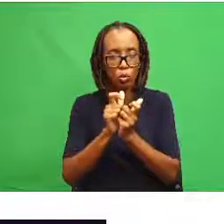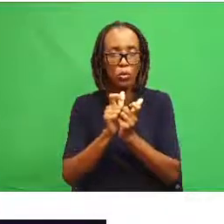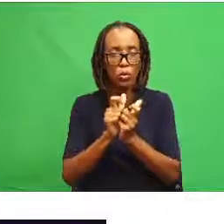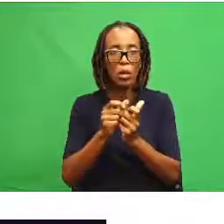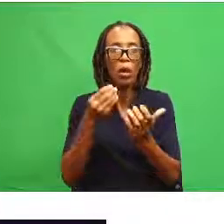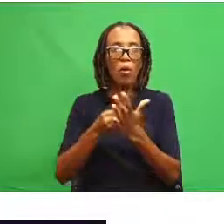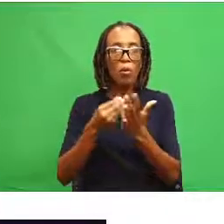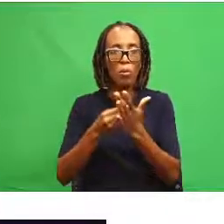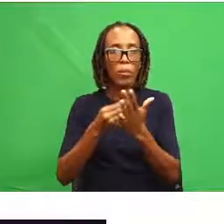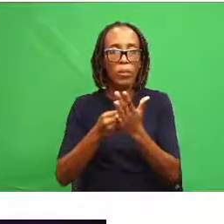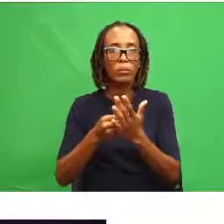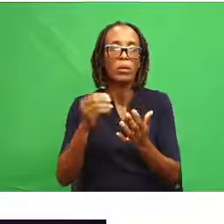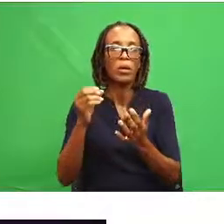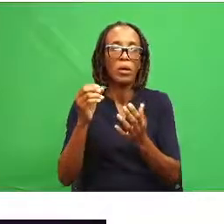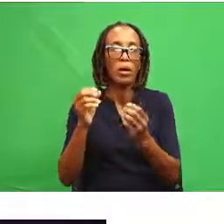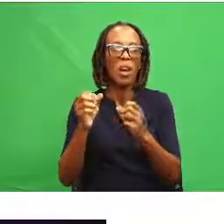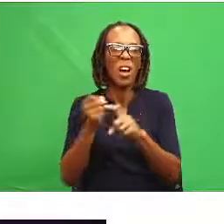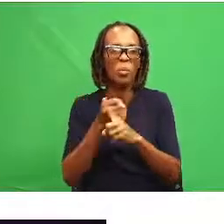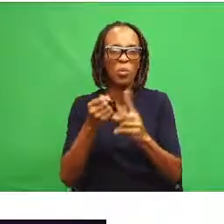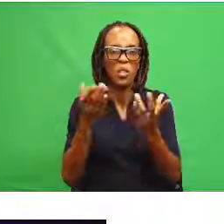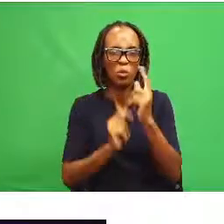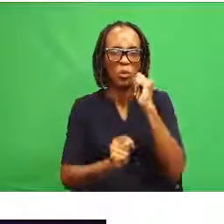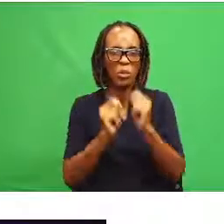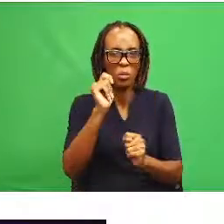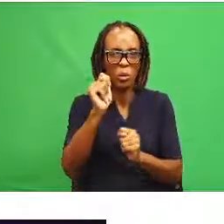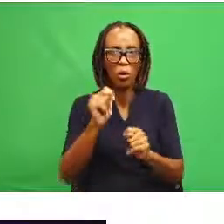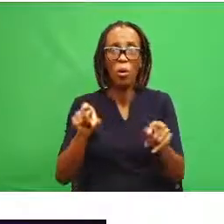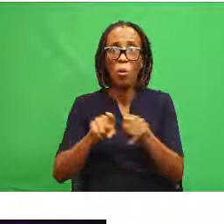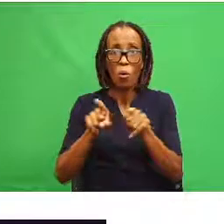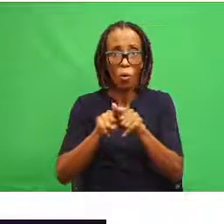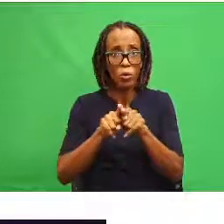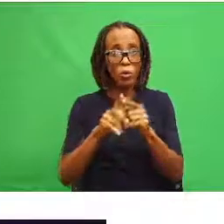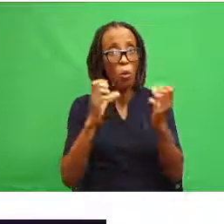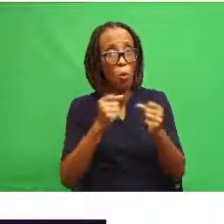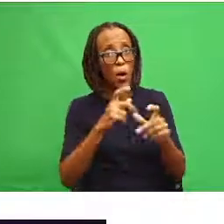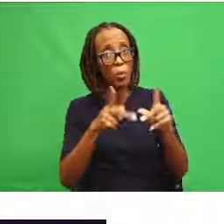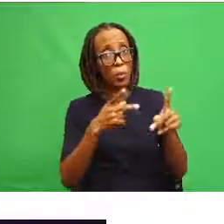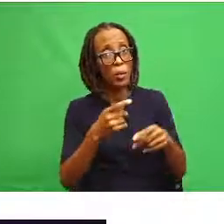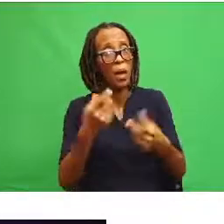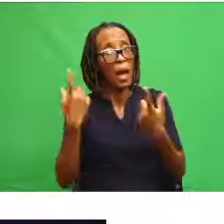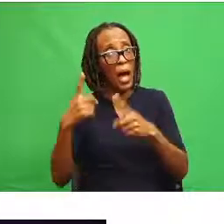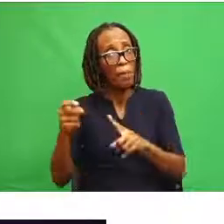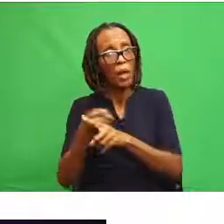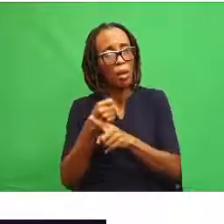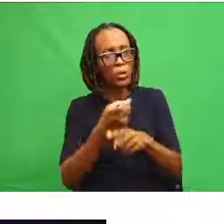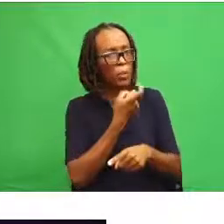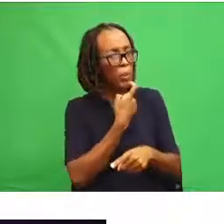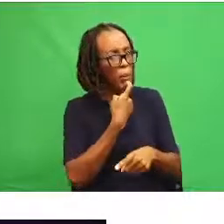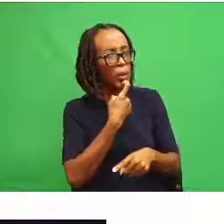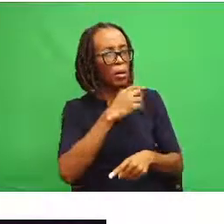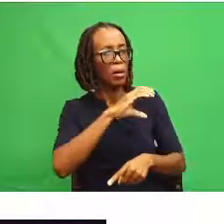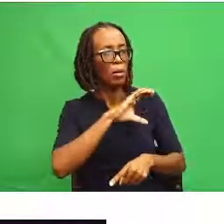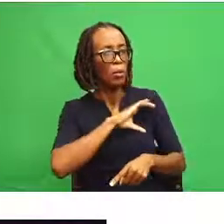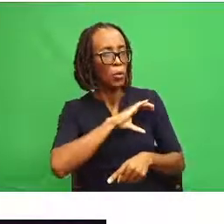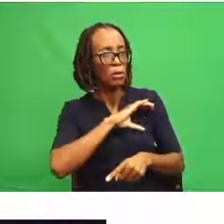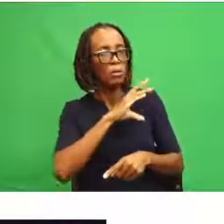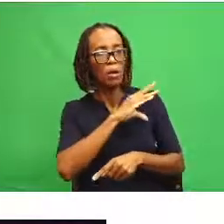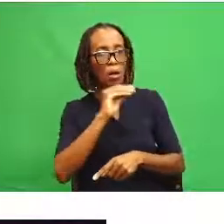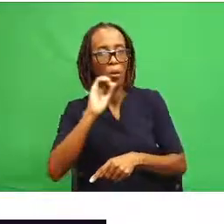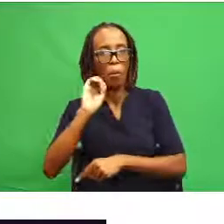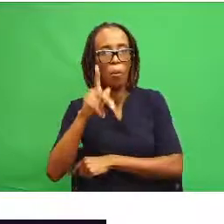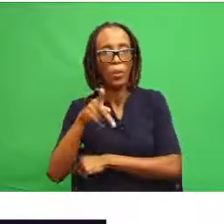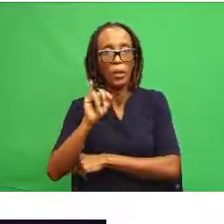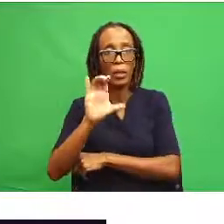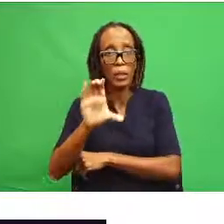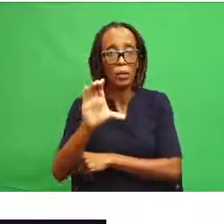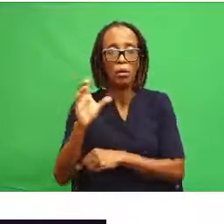Tobago by encouraging proper reporting to OPIC and the Trinidad and Tobago Police Service. I